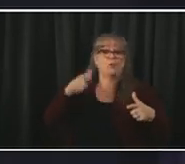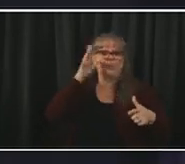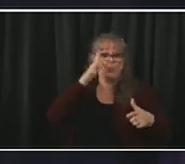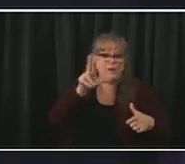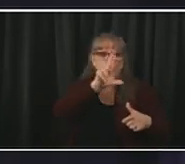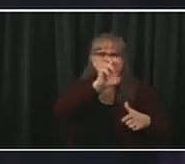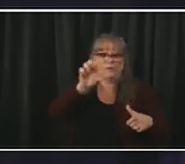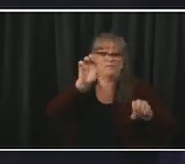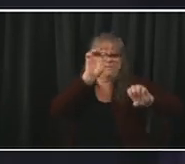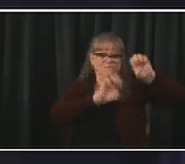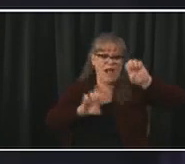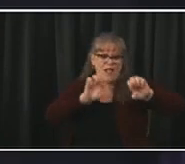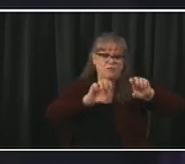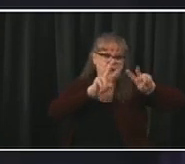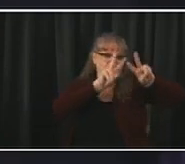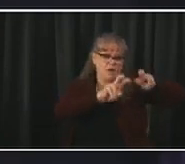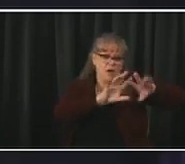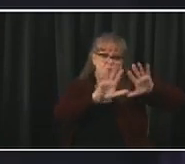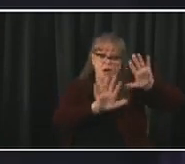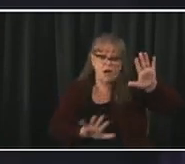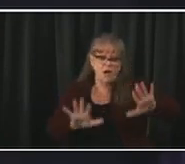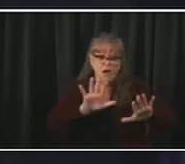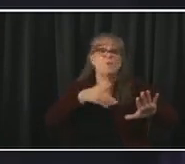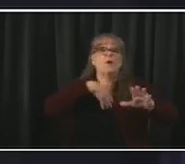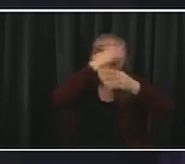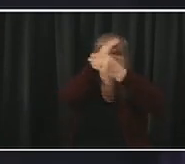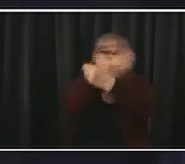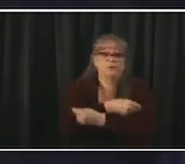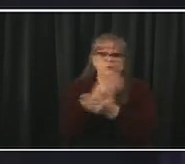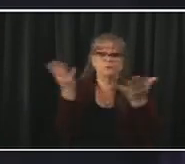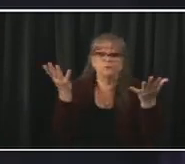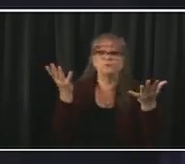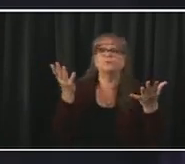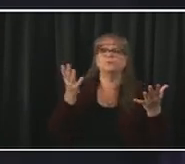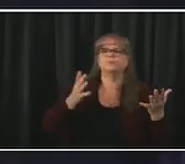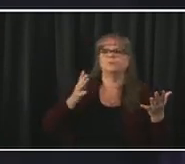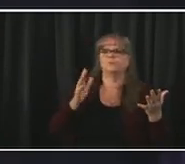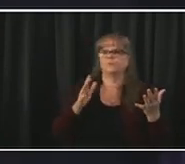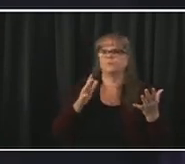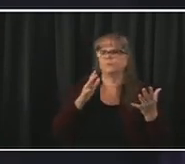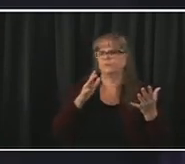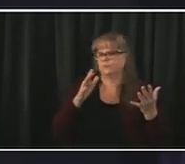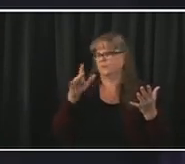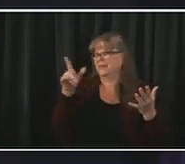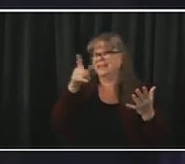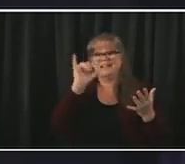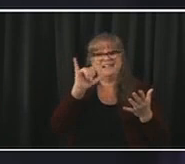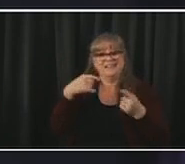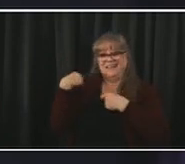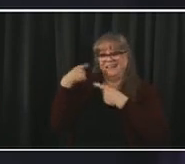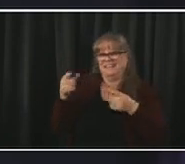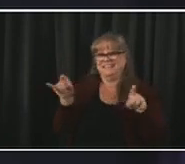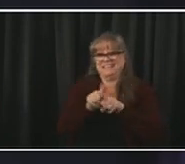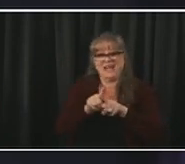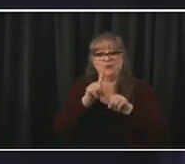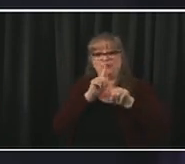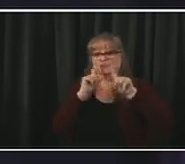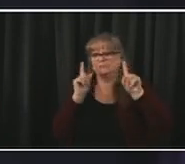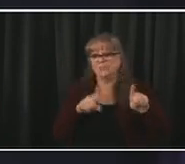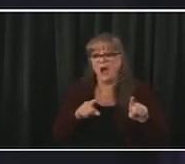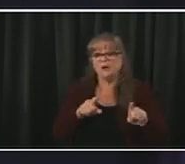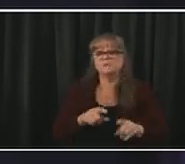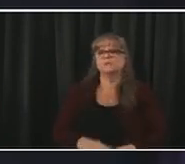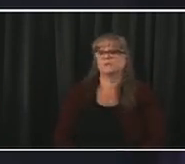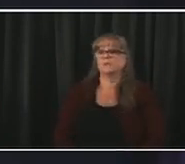best information that we have, which is the same information that you have that's been publicly reported. Did you have a follow-up? A